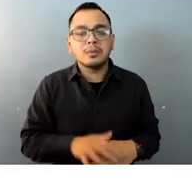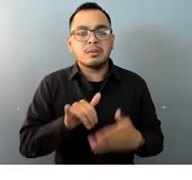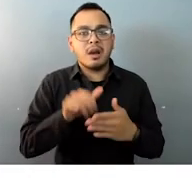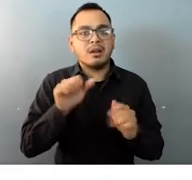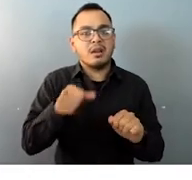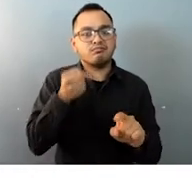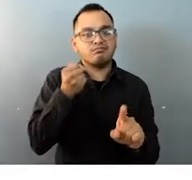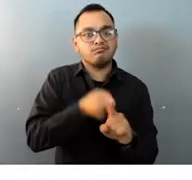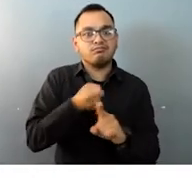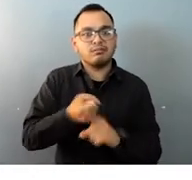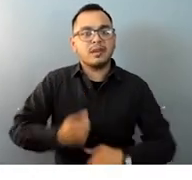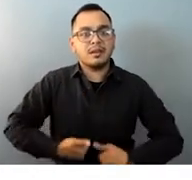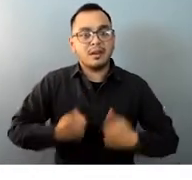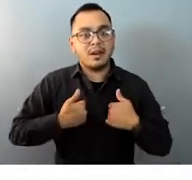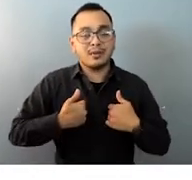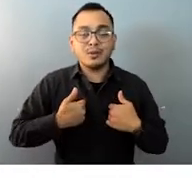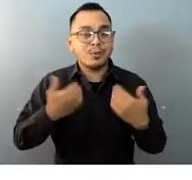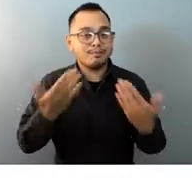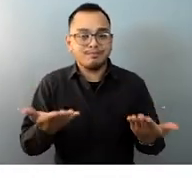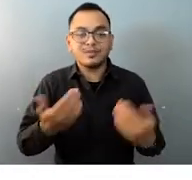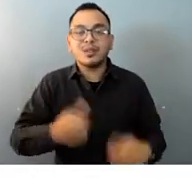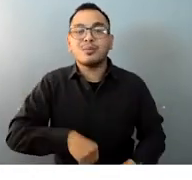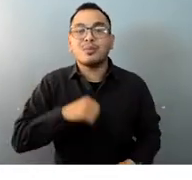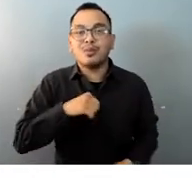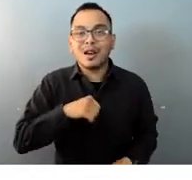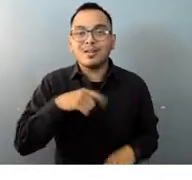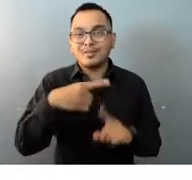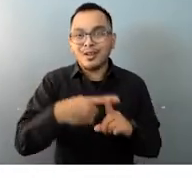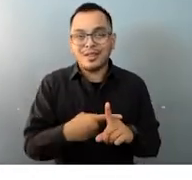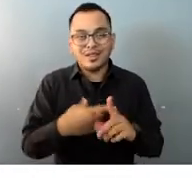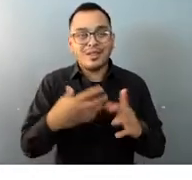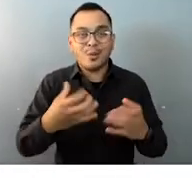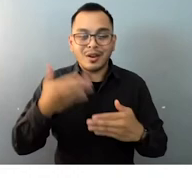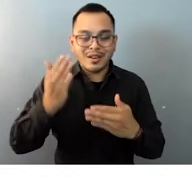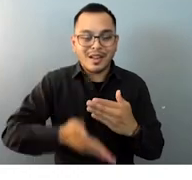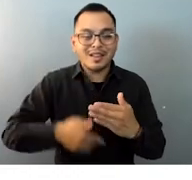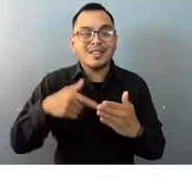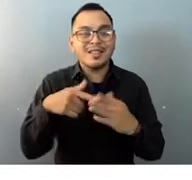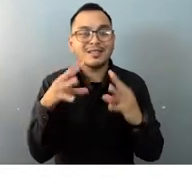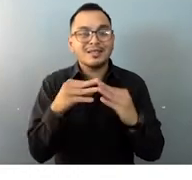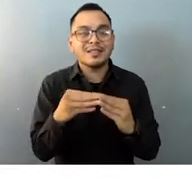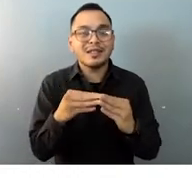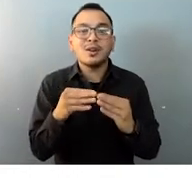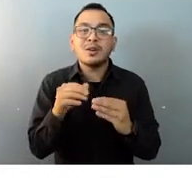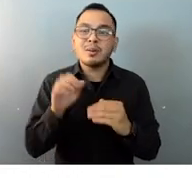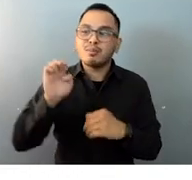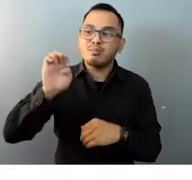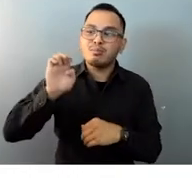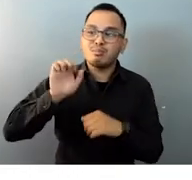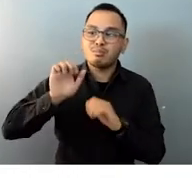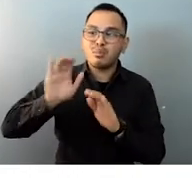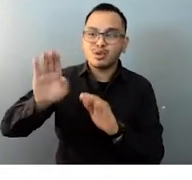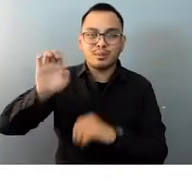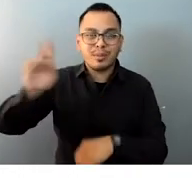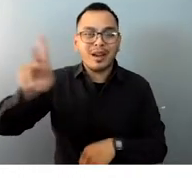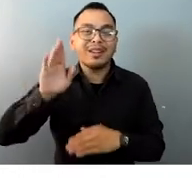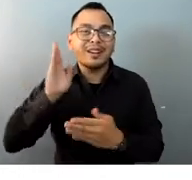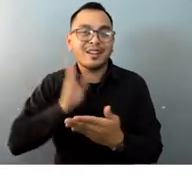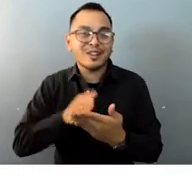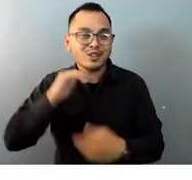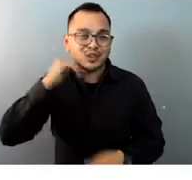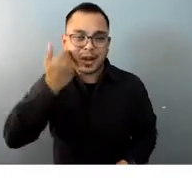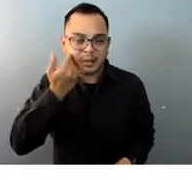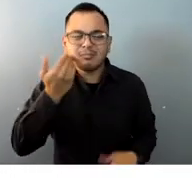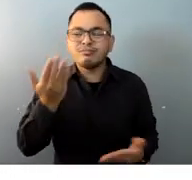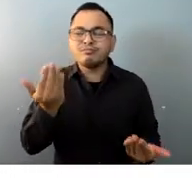the ways that it can impact our lives. So since it is Pride Month, here's what I want to do. I want to end by pushing back against